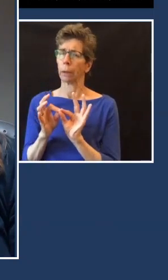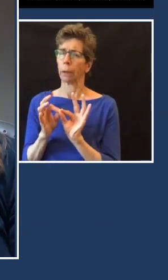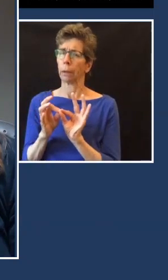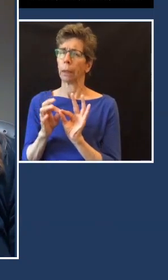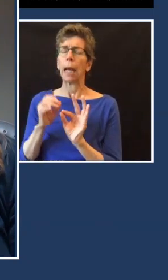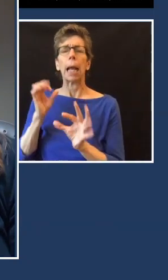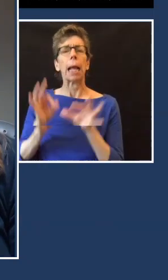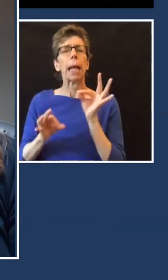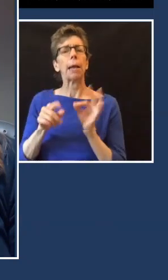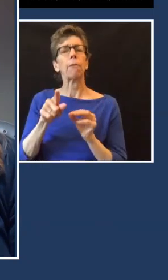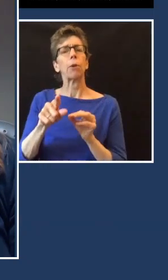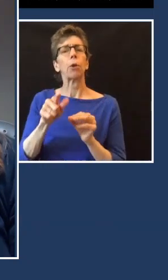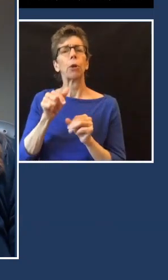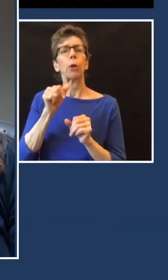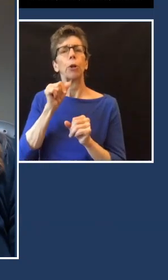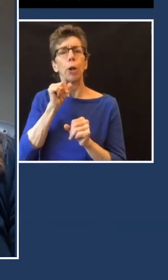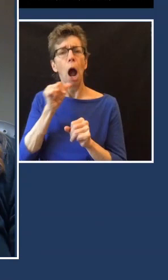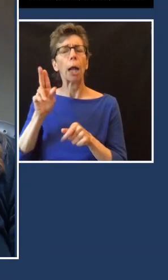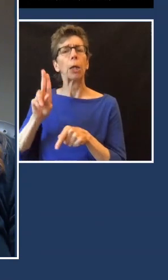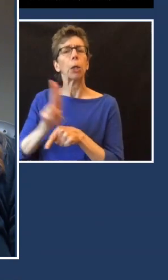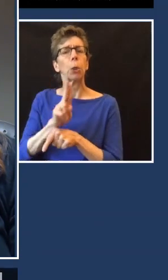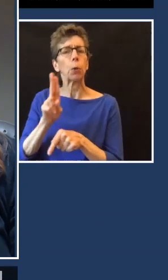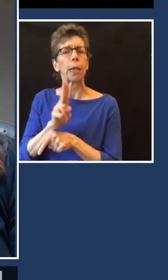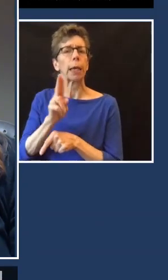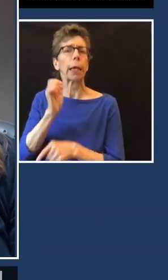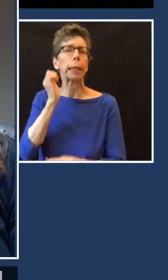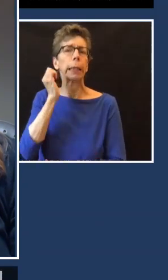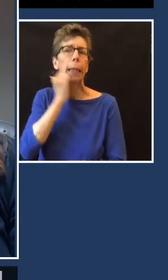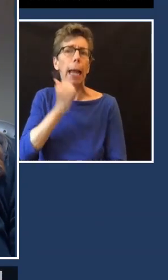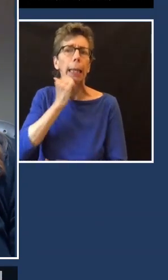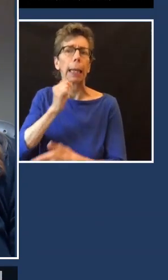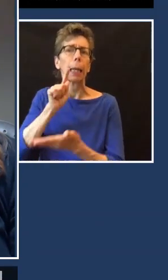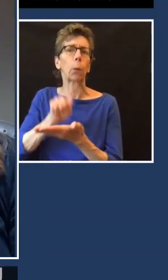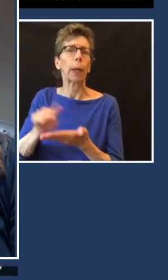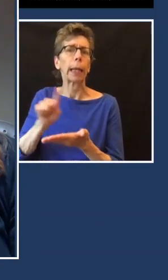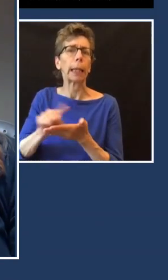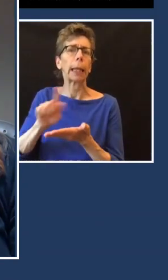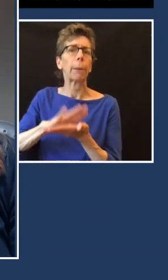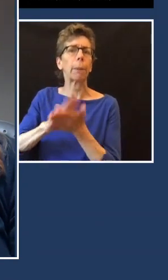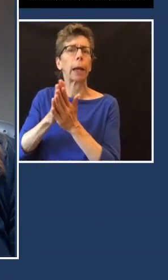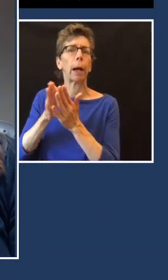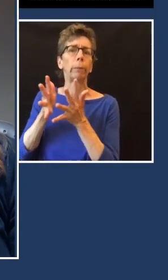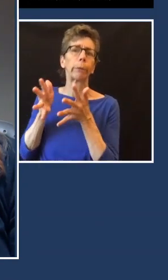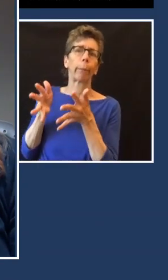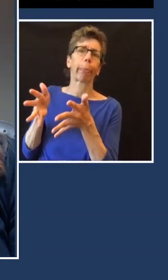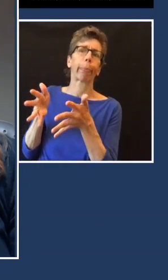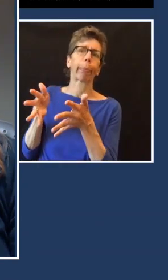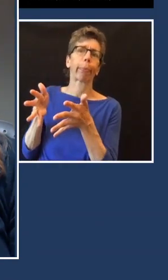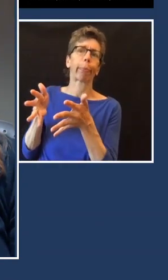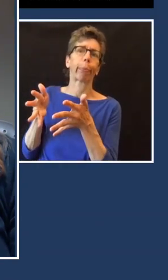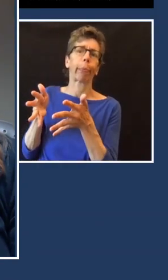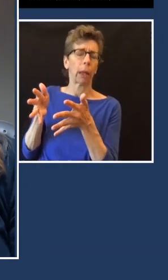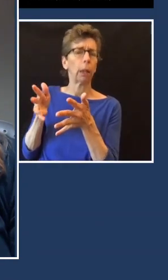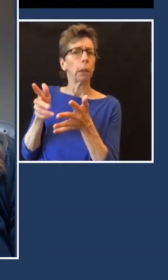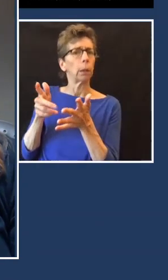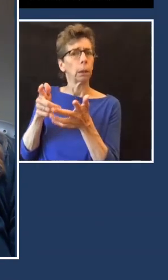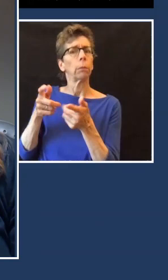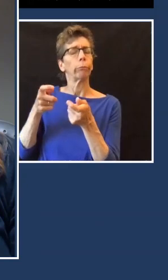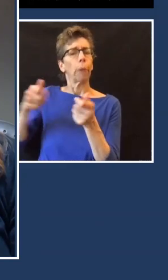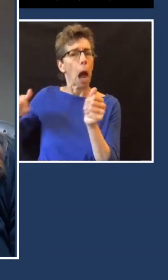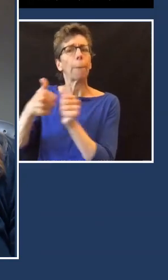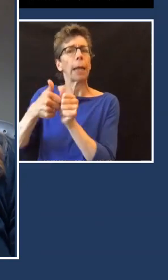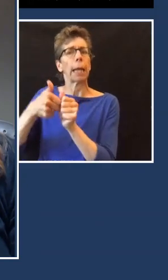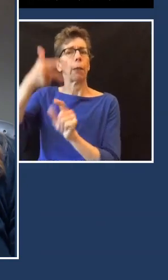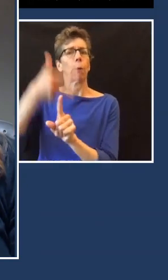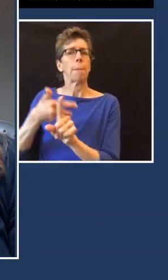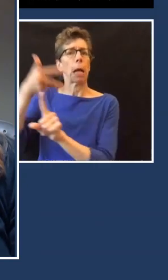that doesn't use LinkedIn on a daily or weekly basis. If you're maybe someone who